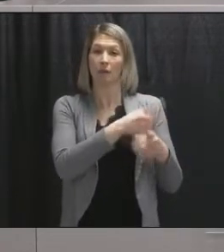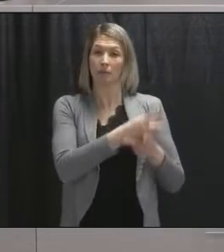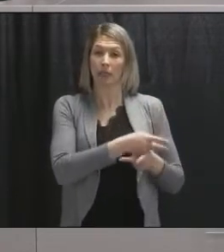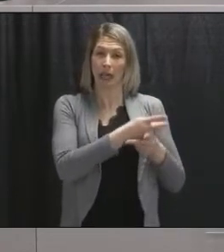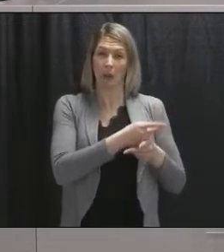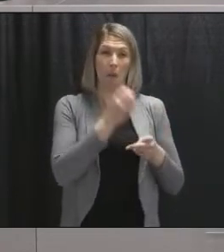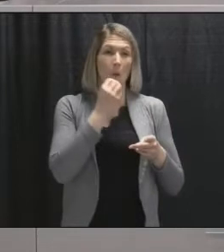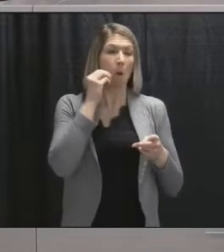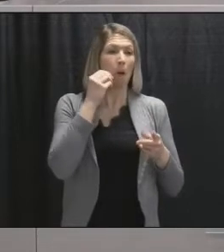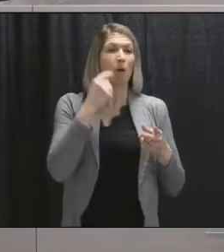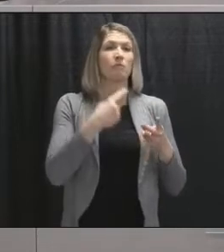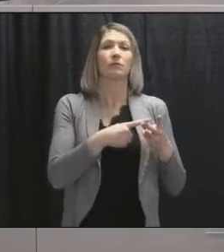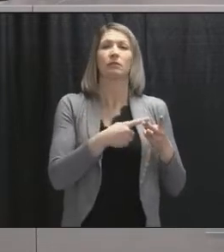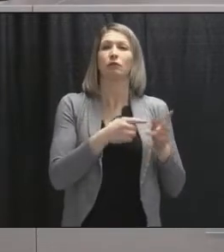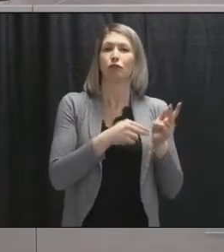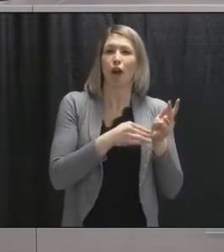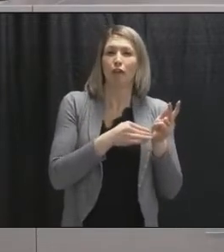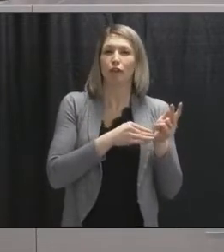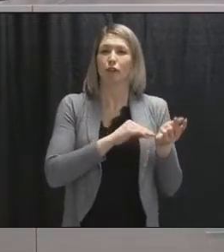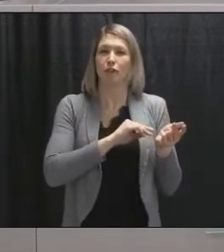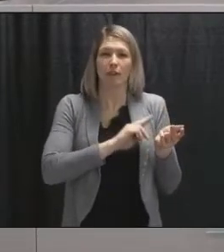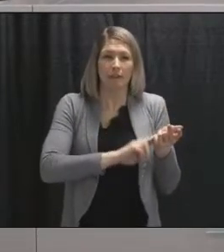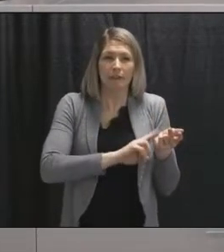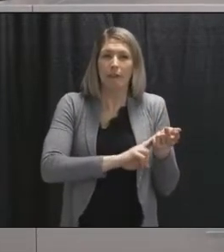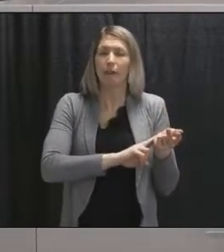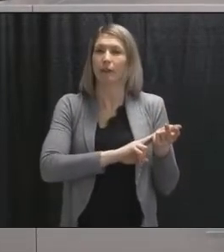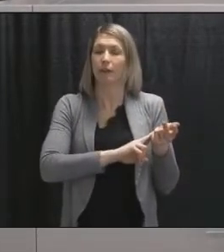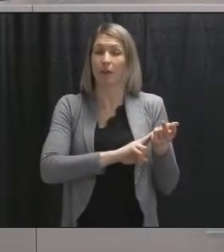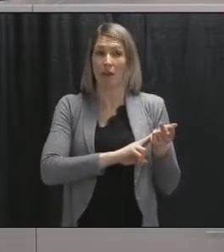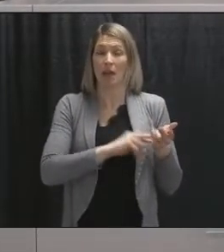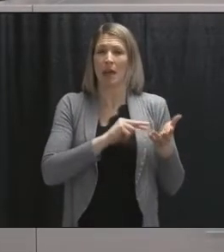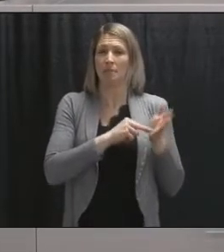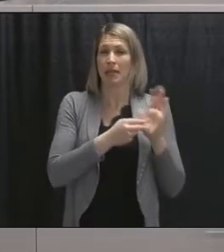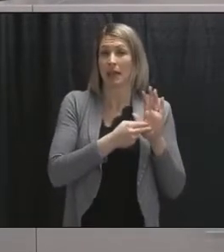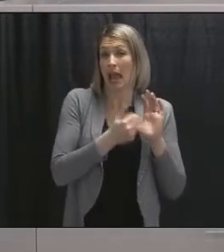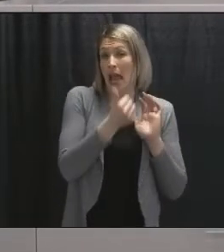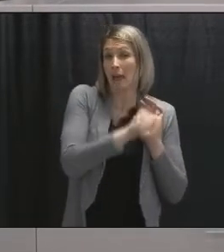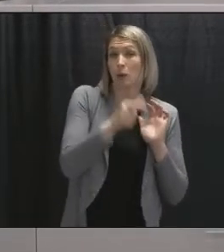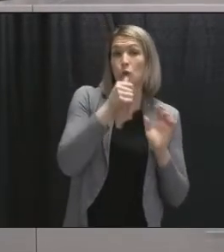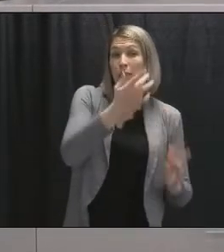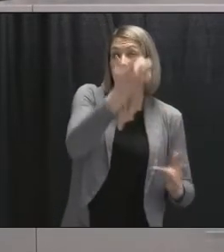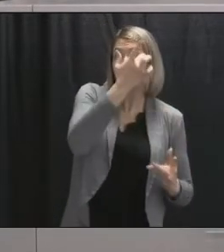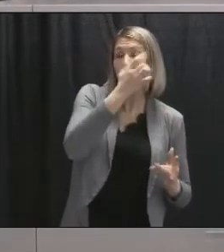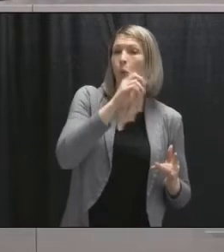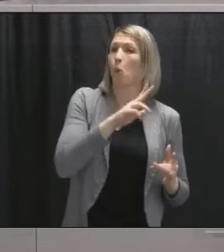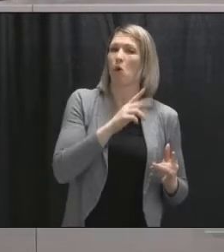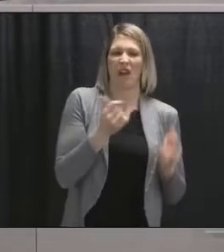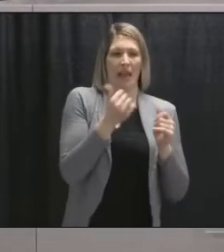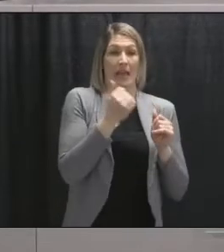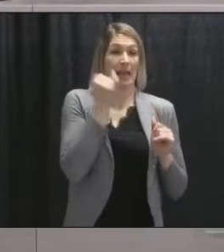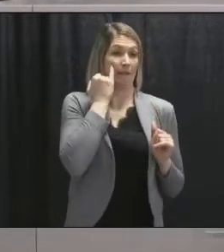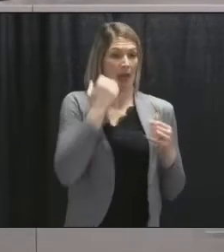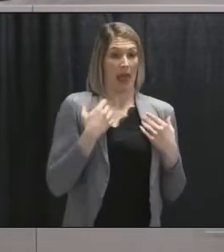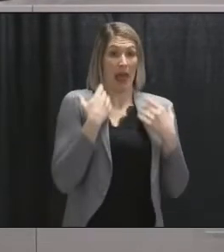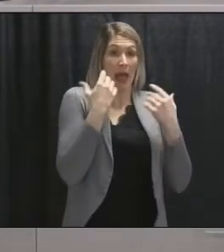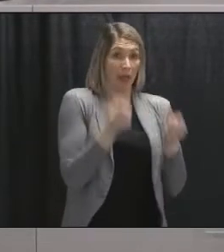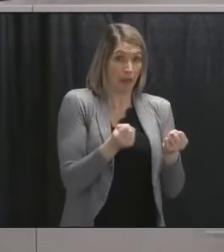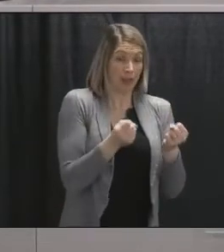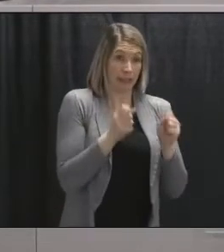beginning. Does that apply to all workers or just people who are symptomatic? So testing will only be done